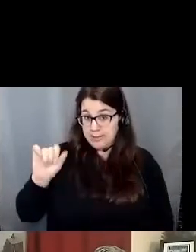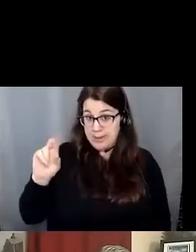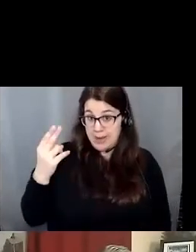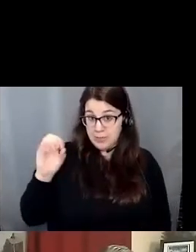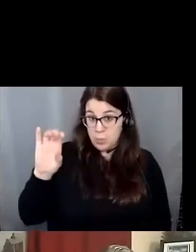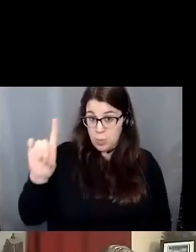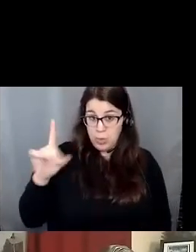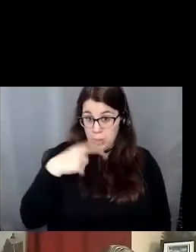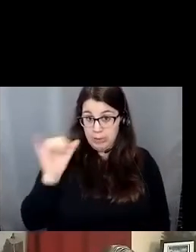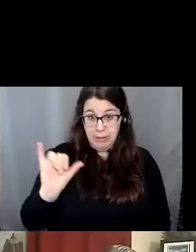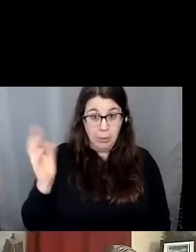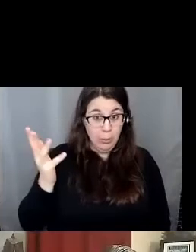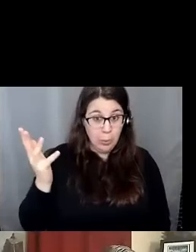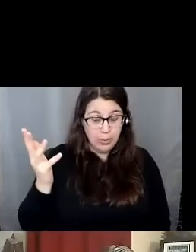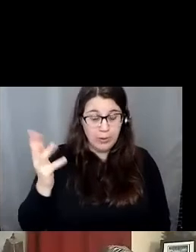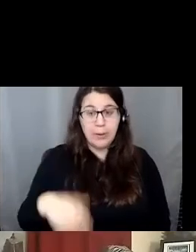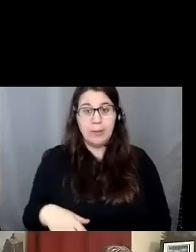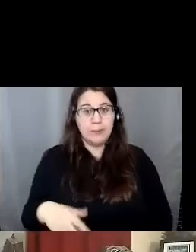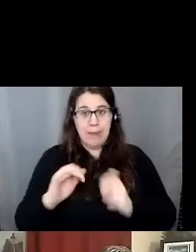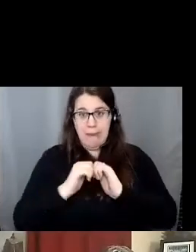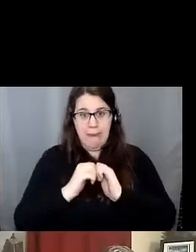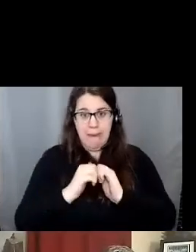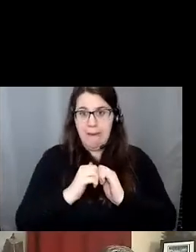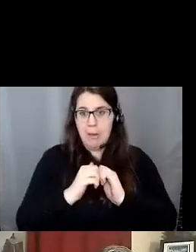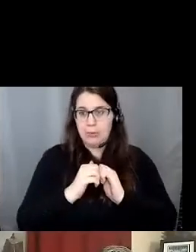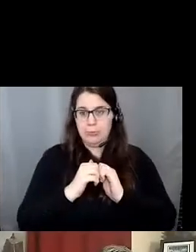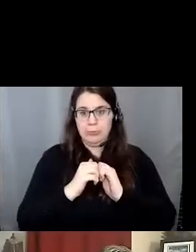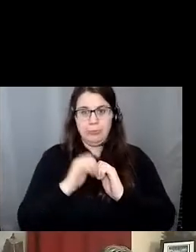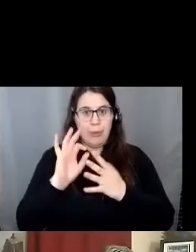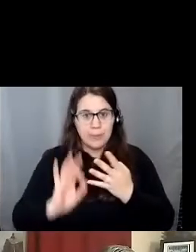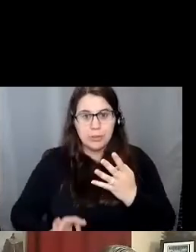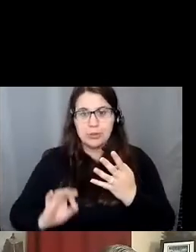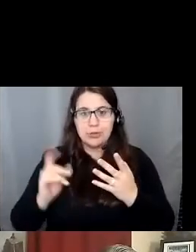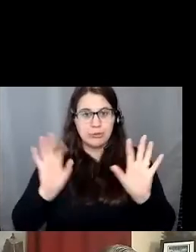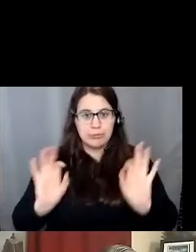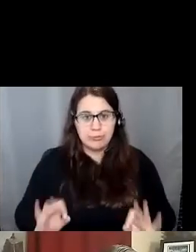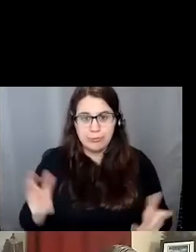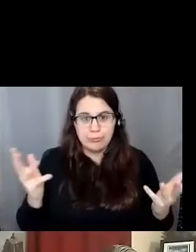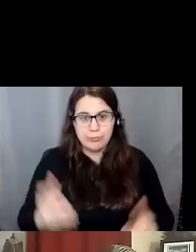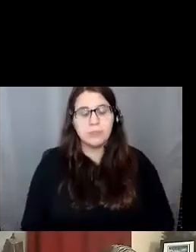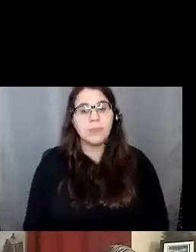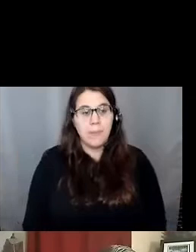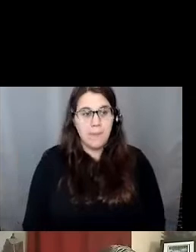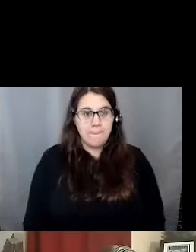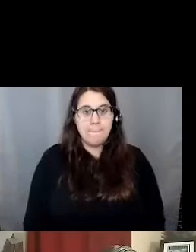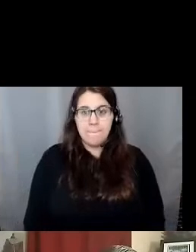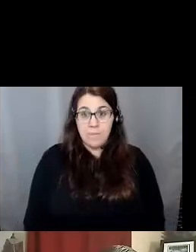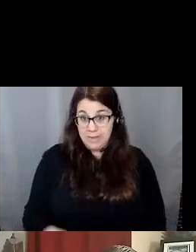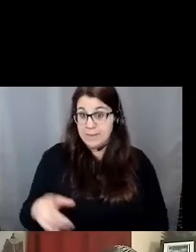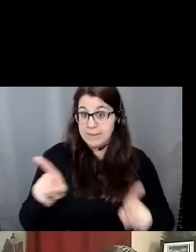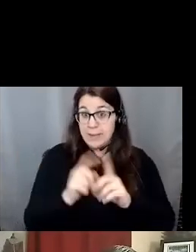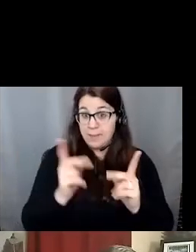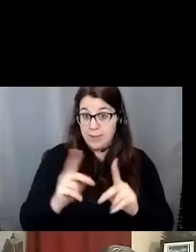like, and what are the things that are going to be options available to you. So we'll start where we had before, and that